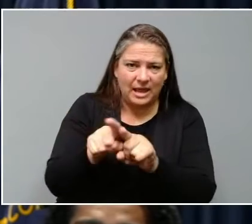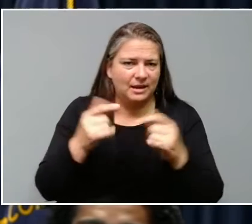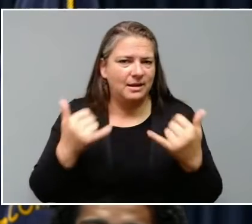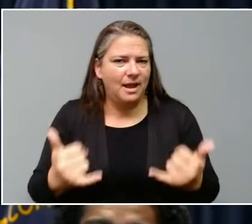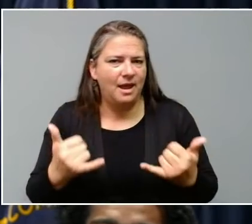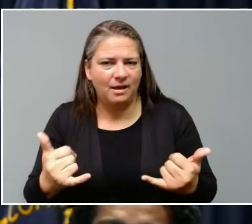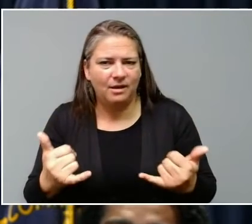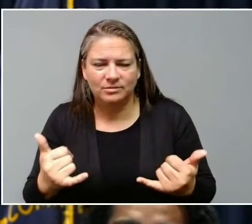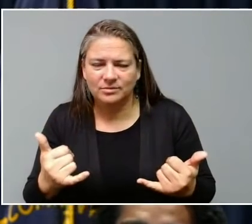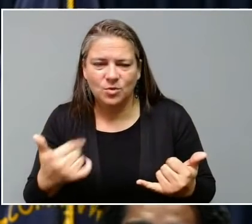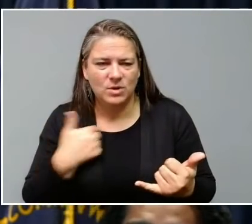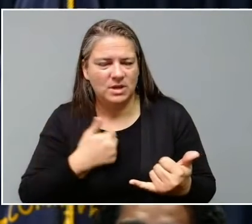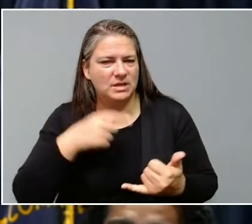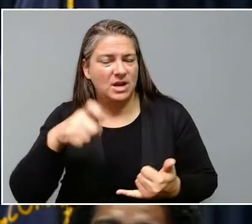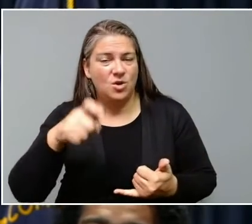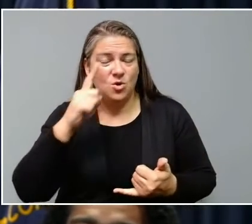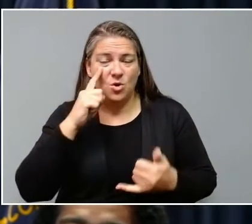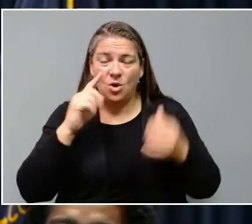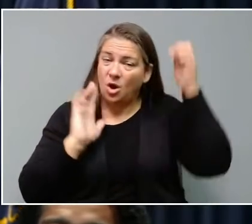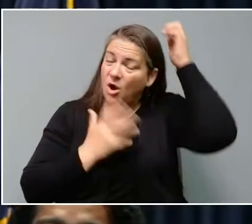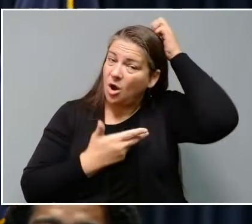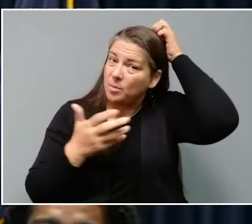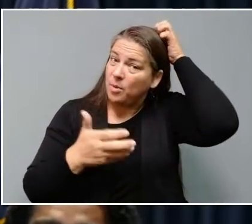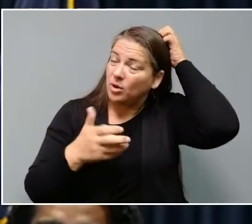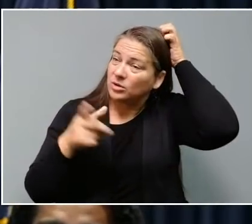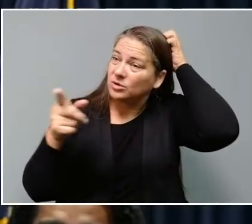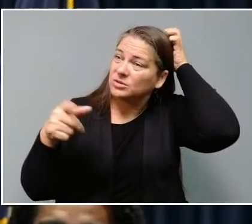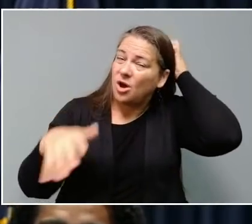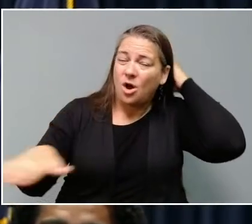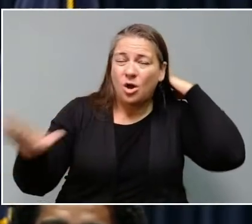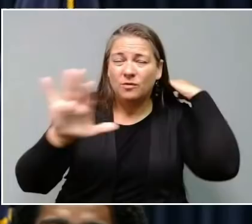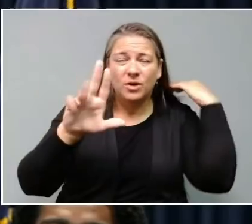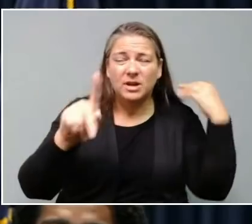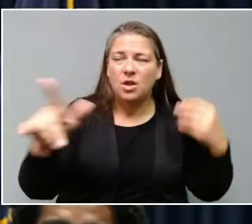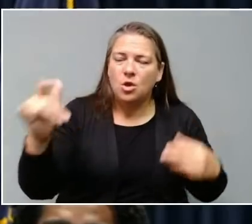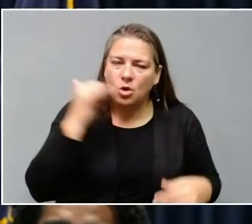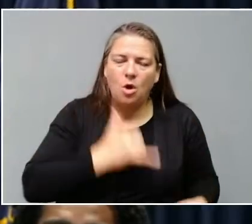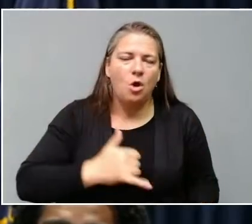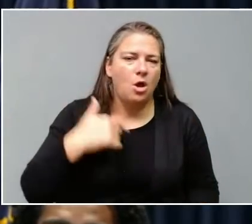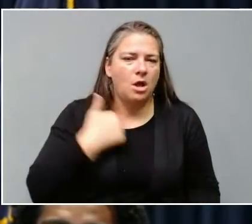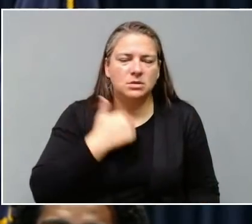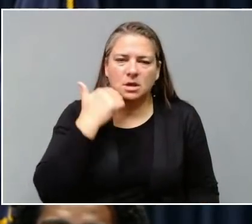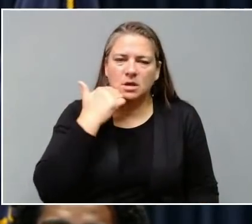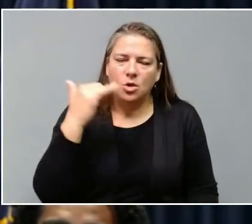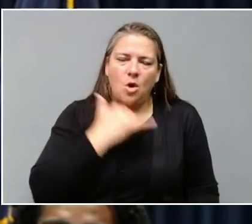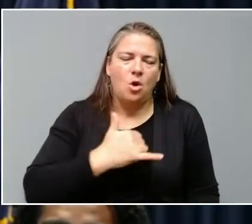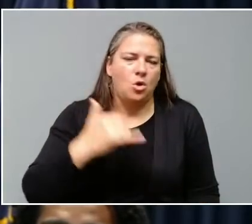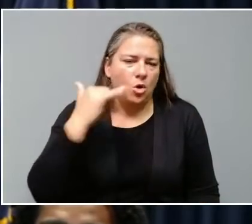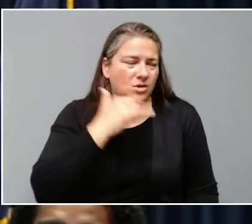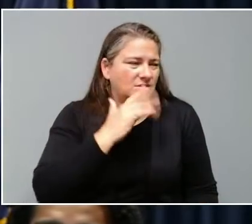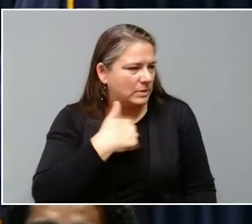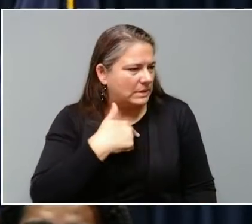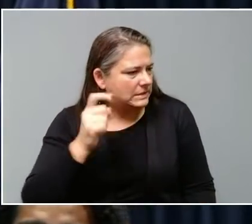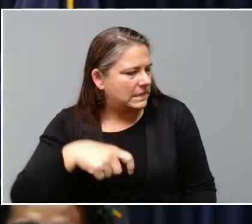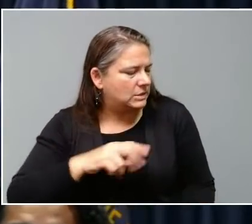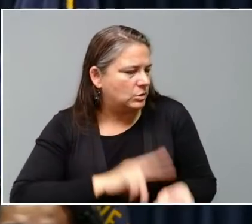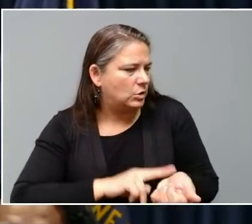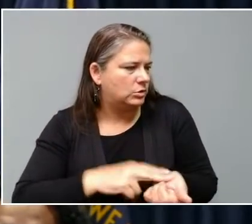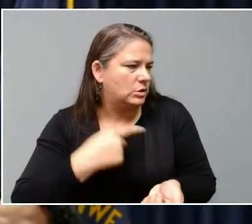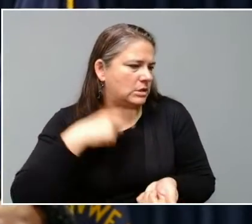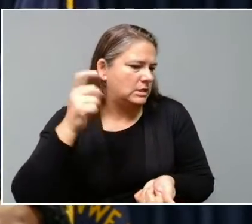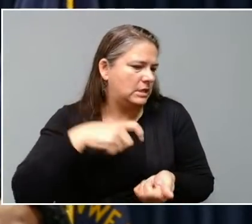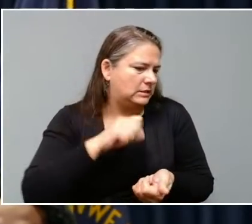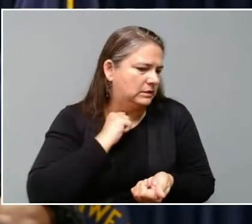calls daily from our clinical partners from around the Commonwealth in dire need of nursing staff and needs for supporting